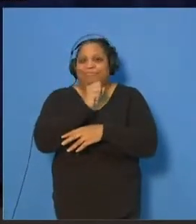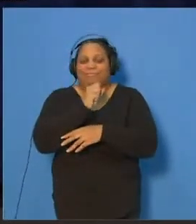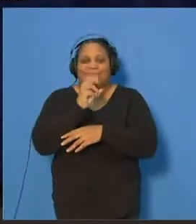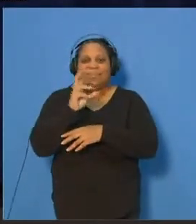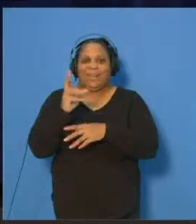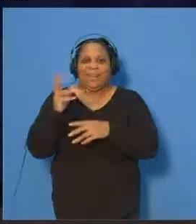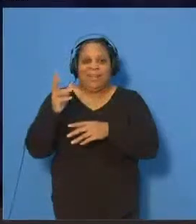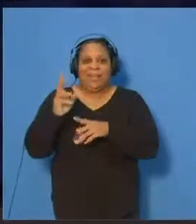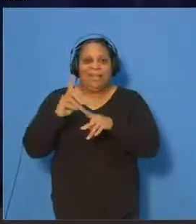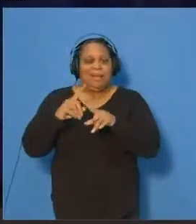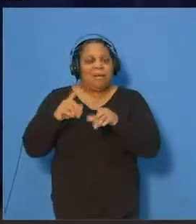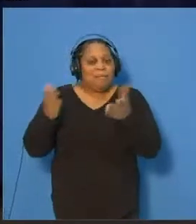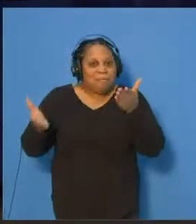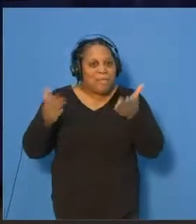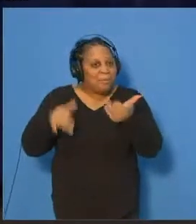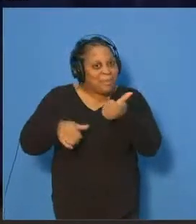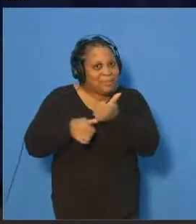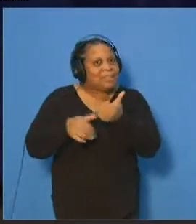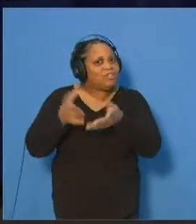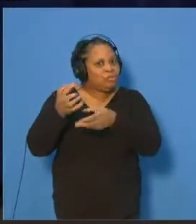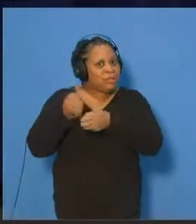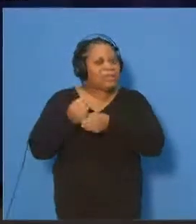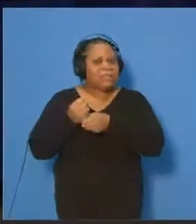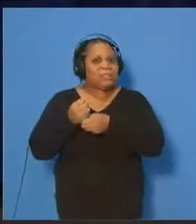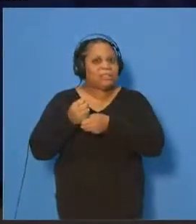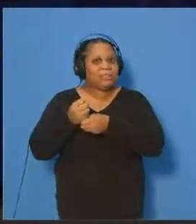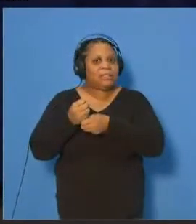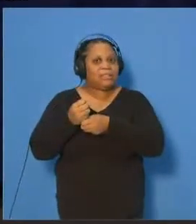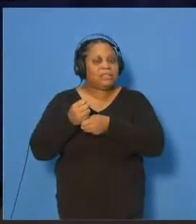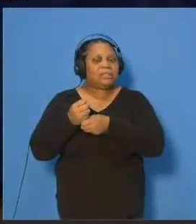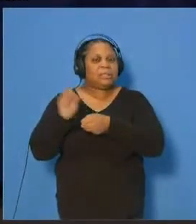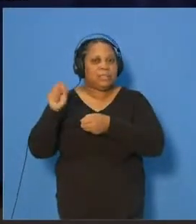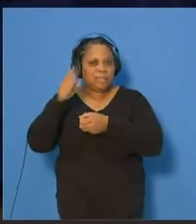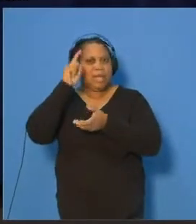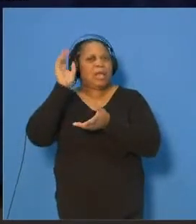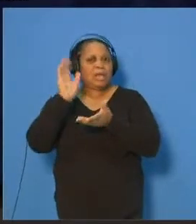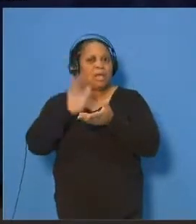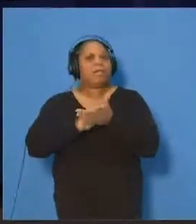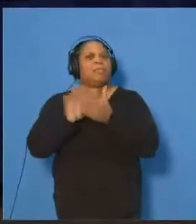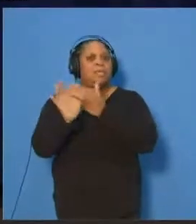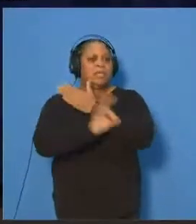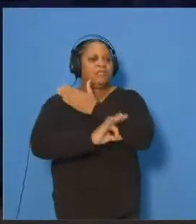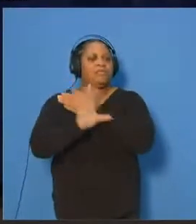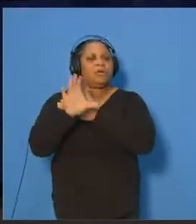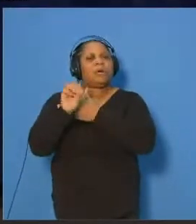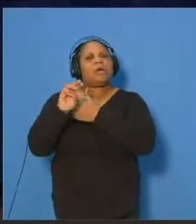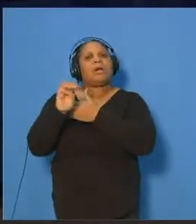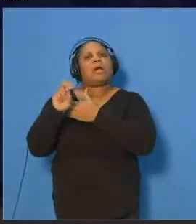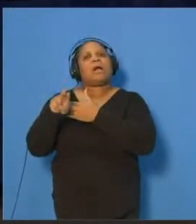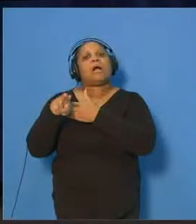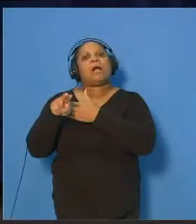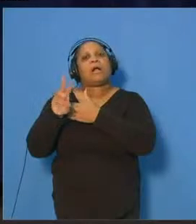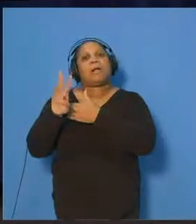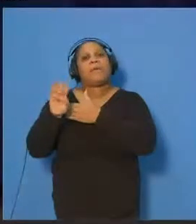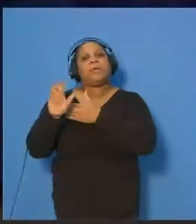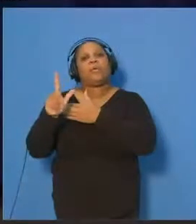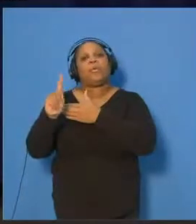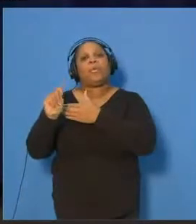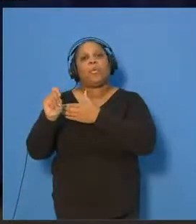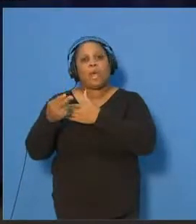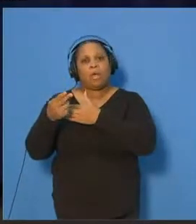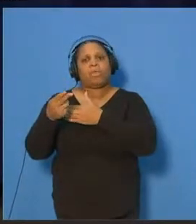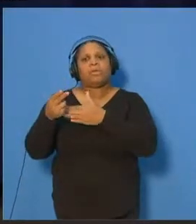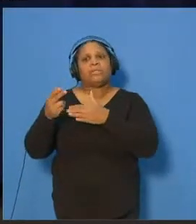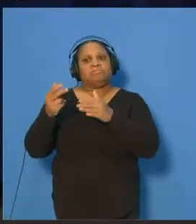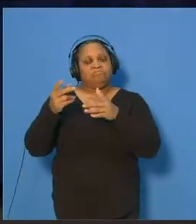as assistance received, I do believe that the Foreign and Commonwealth Office has gratefully subsidized and